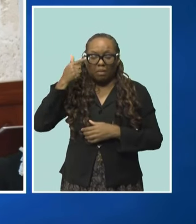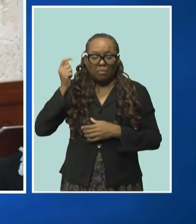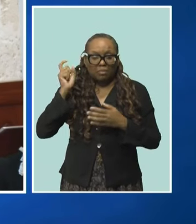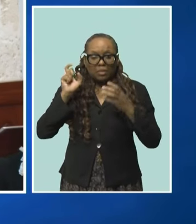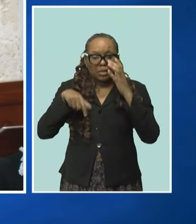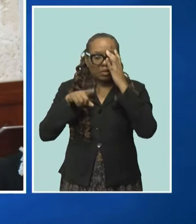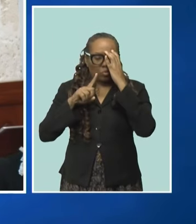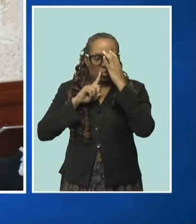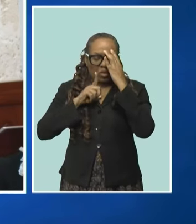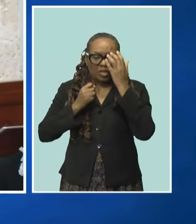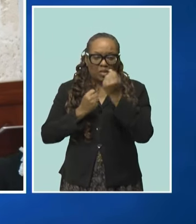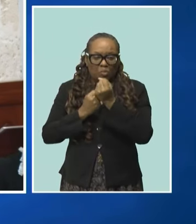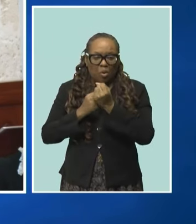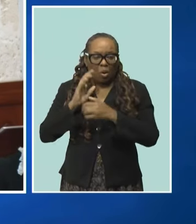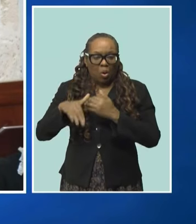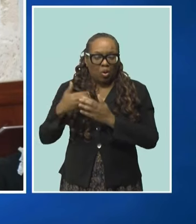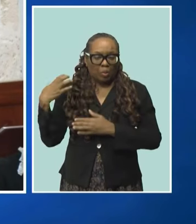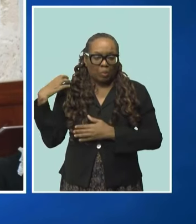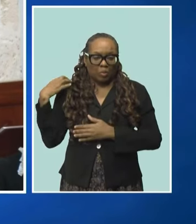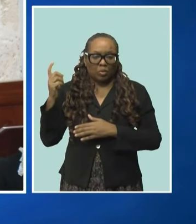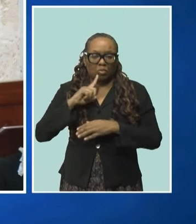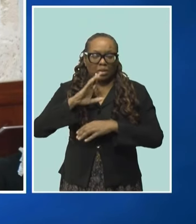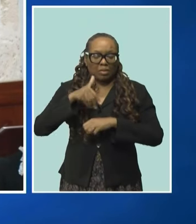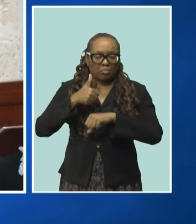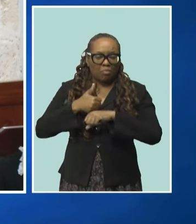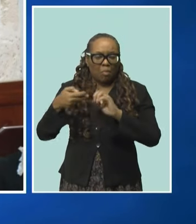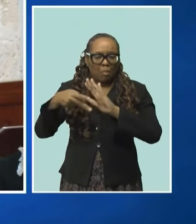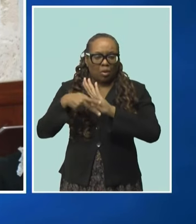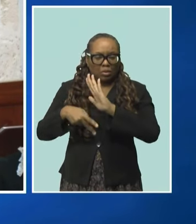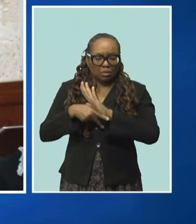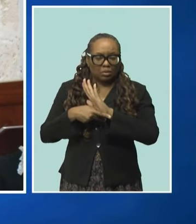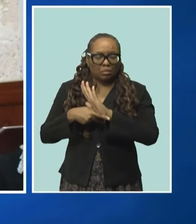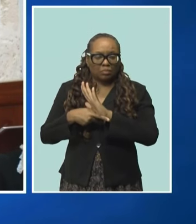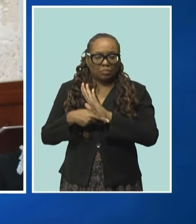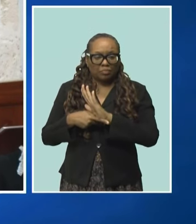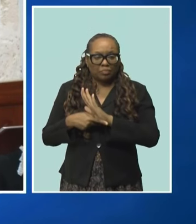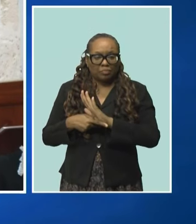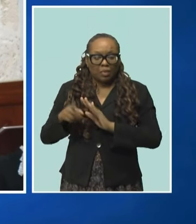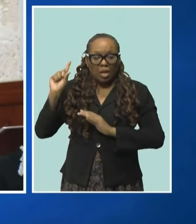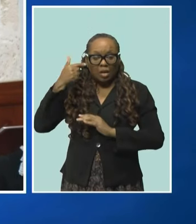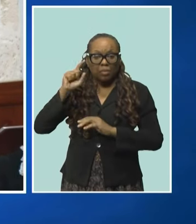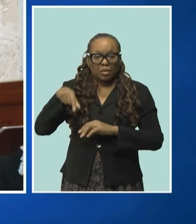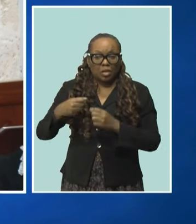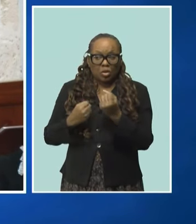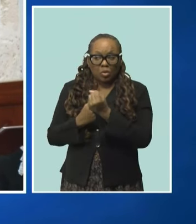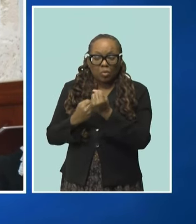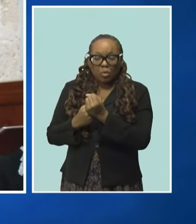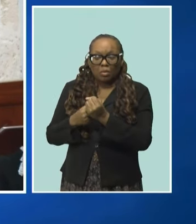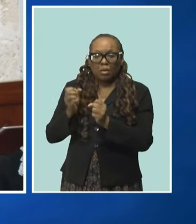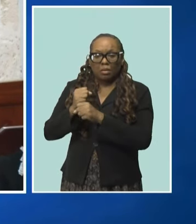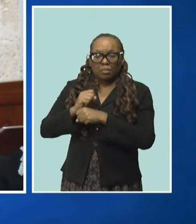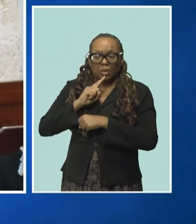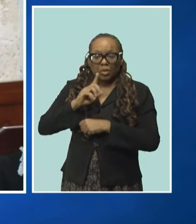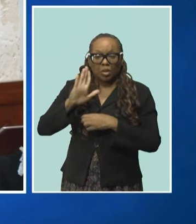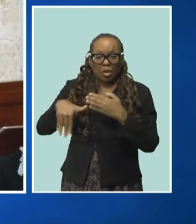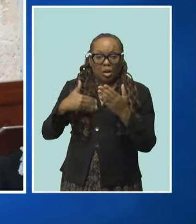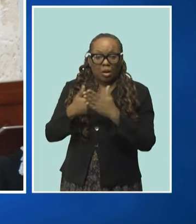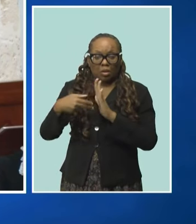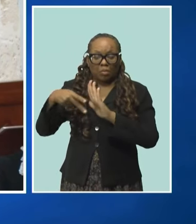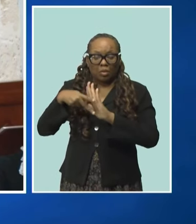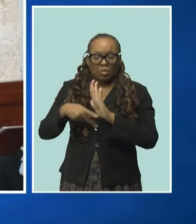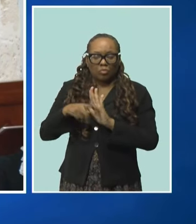the employers who implemented these policies and confirm that such policies